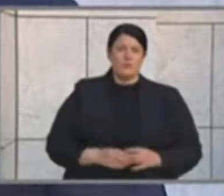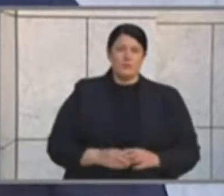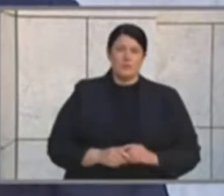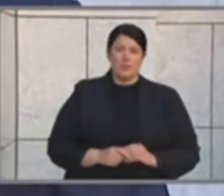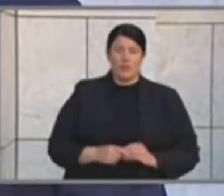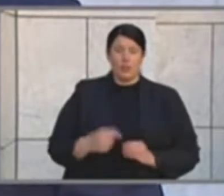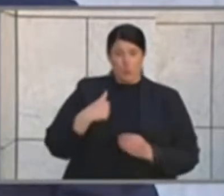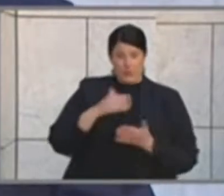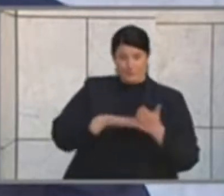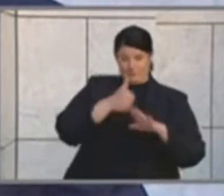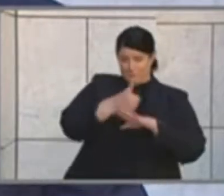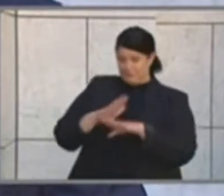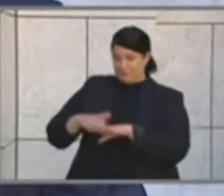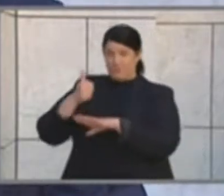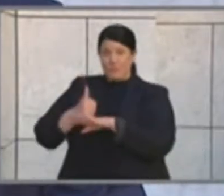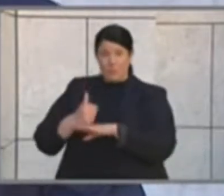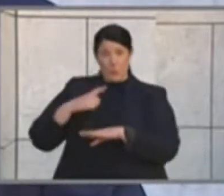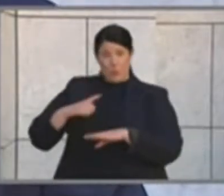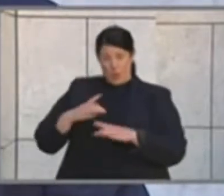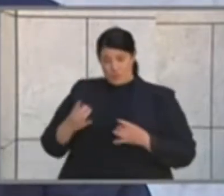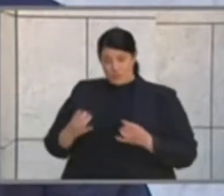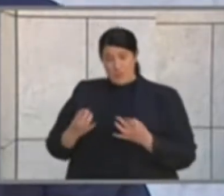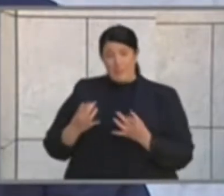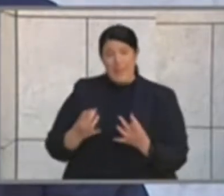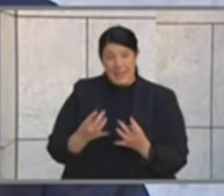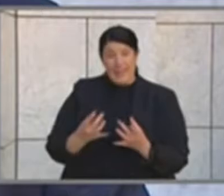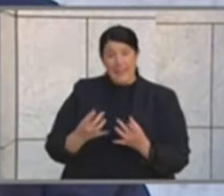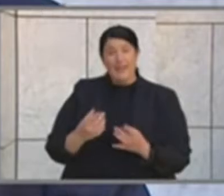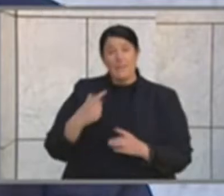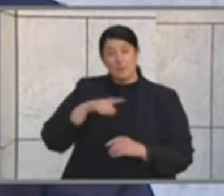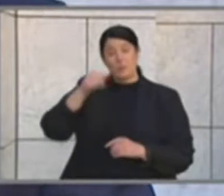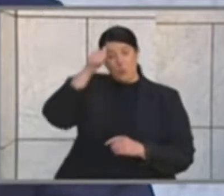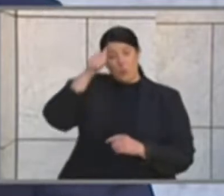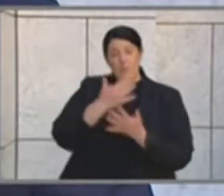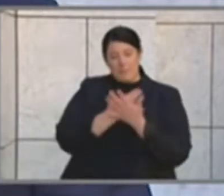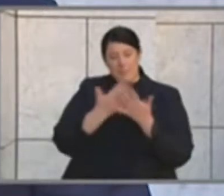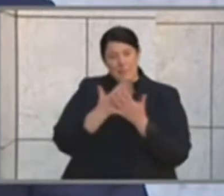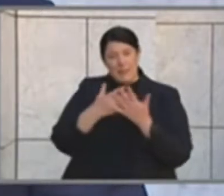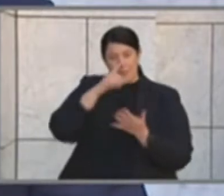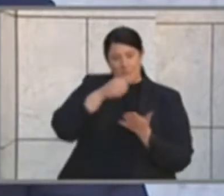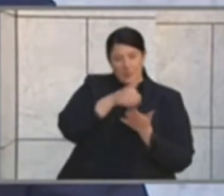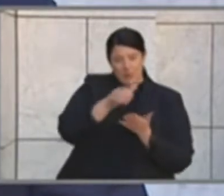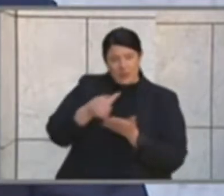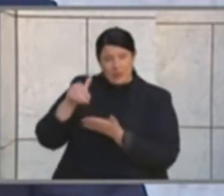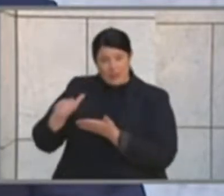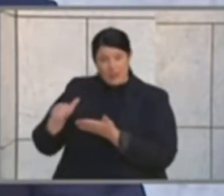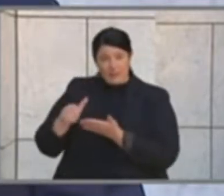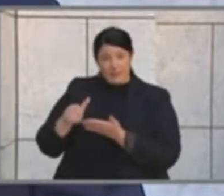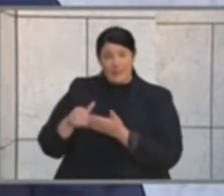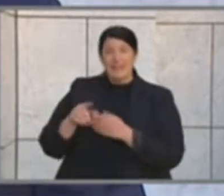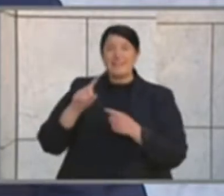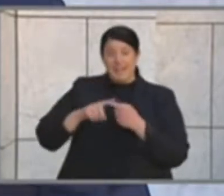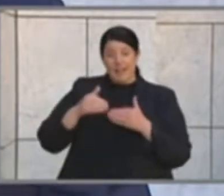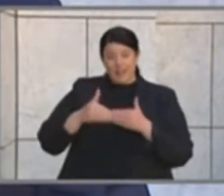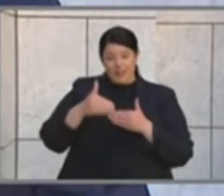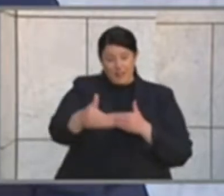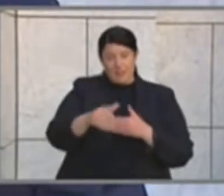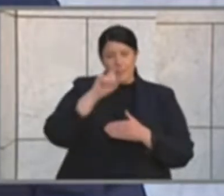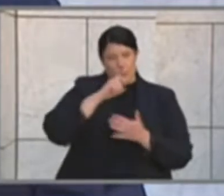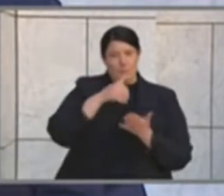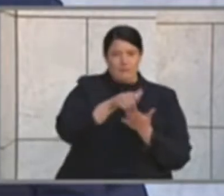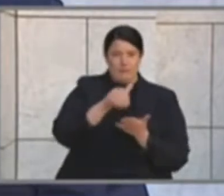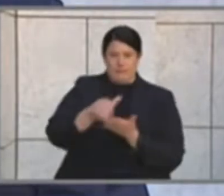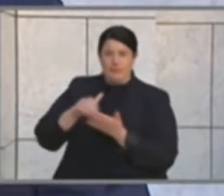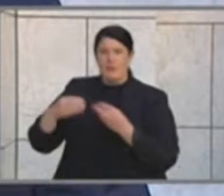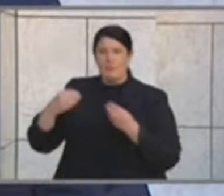in anticipation of this day because we knew it would come and more will follow. And these supports will remain